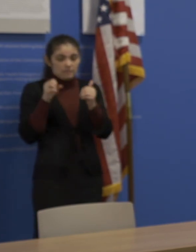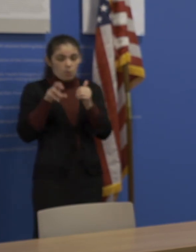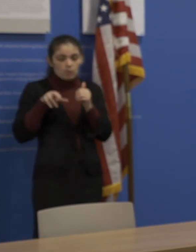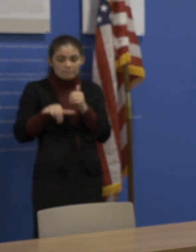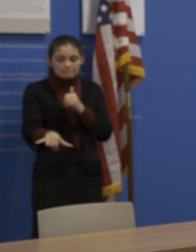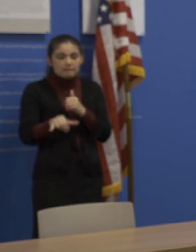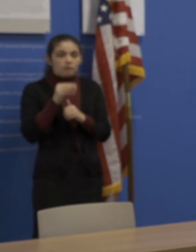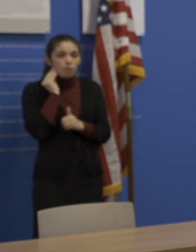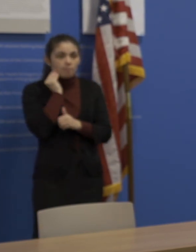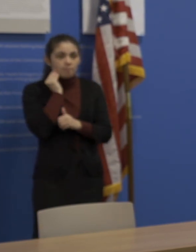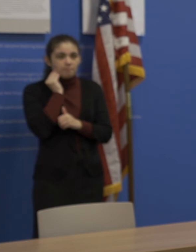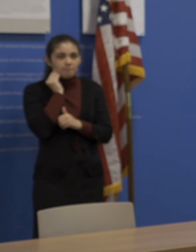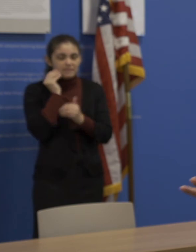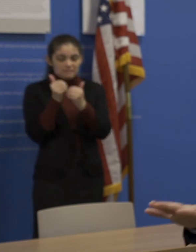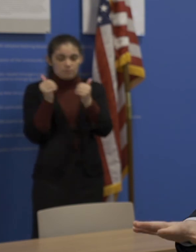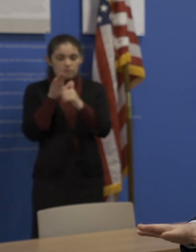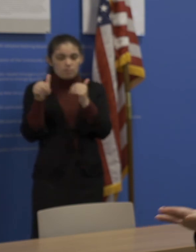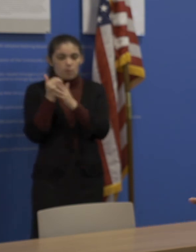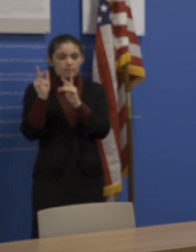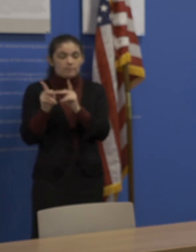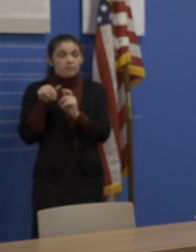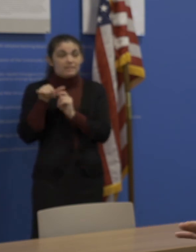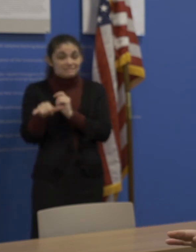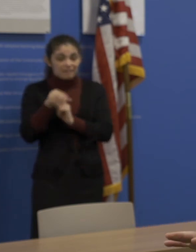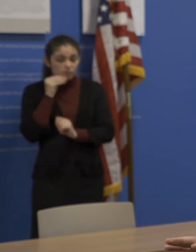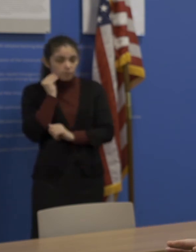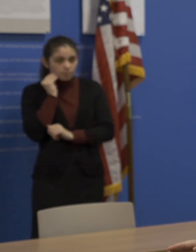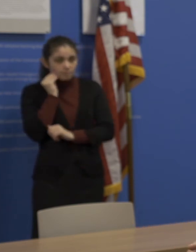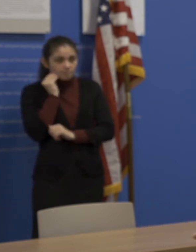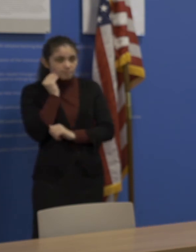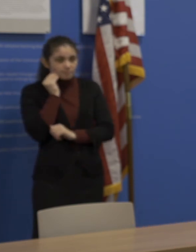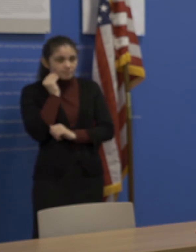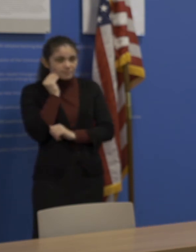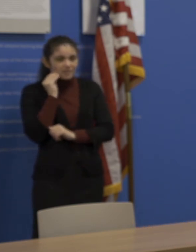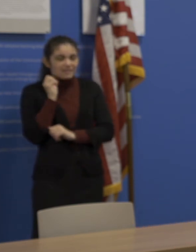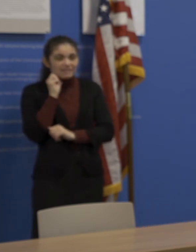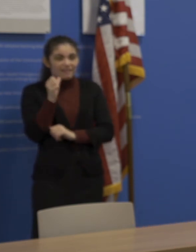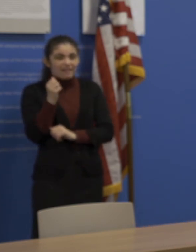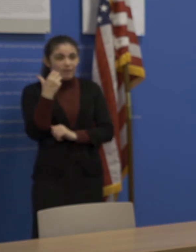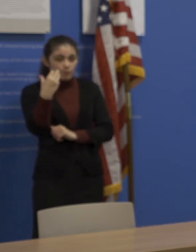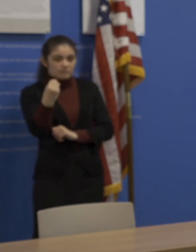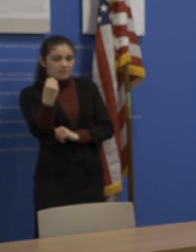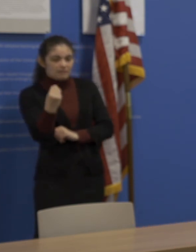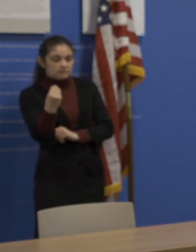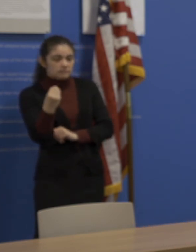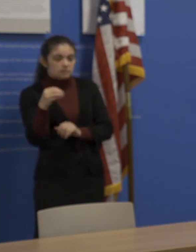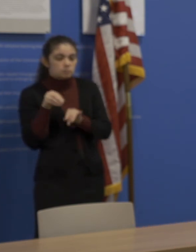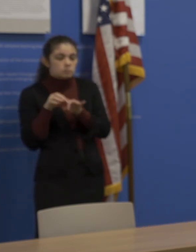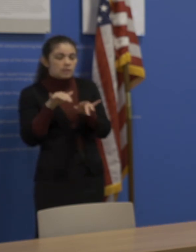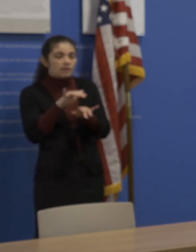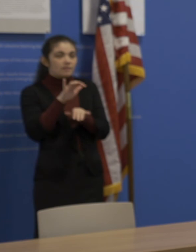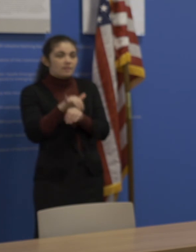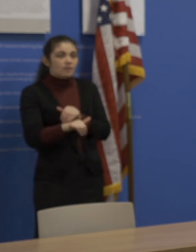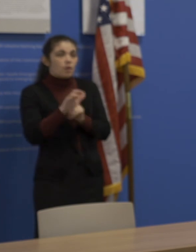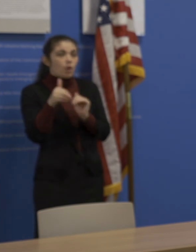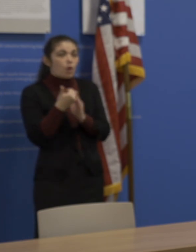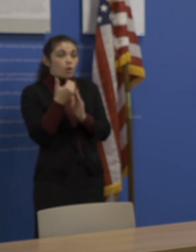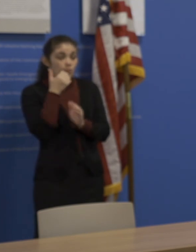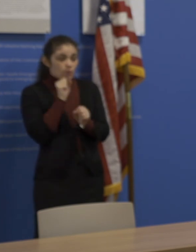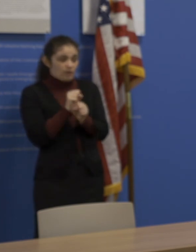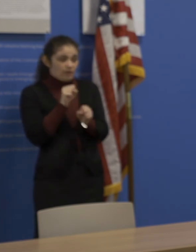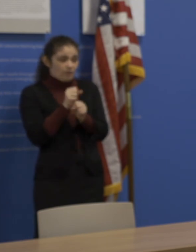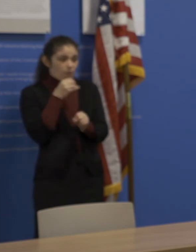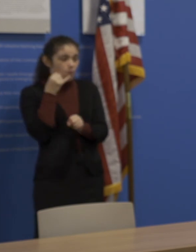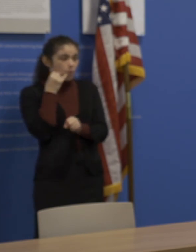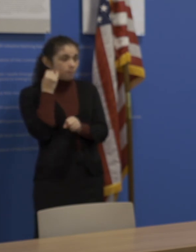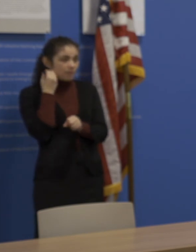quarantined, they are at home and not on the street potentially transmitting. Every telehealth call